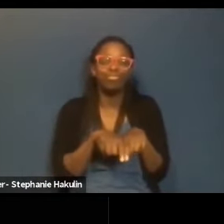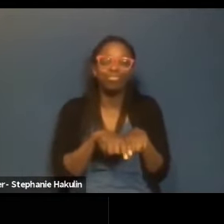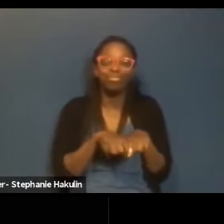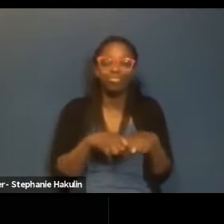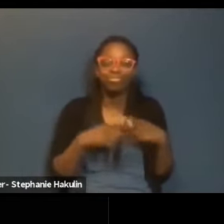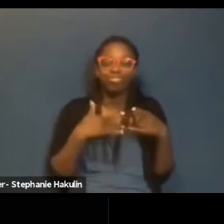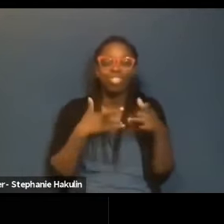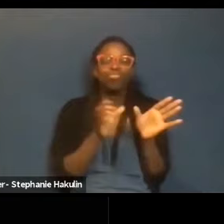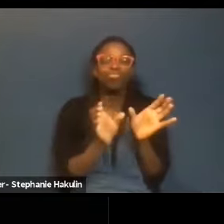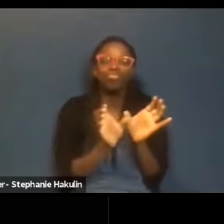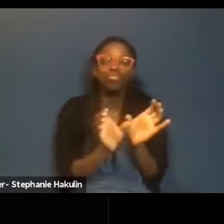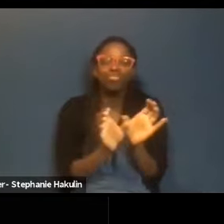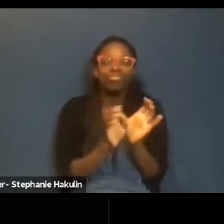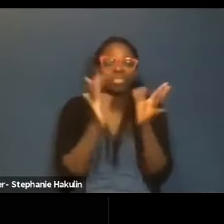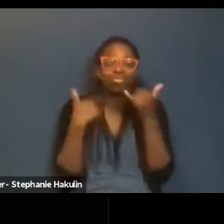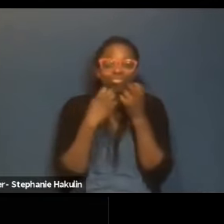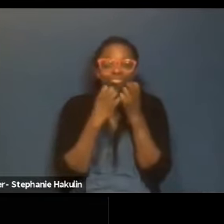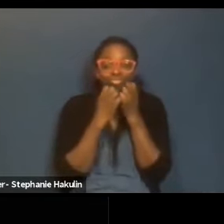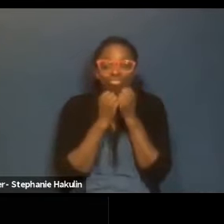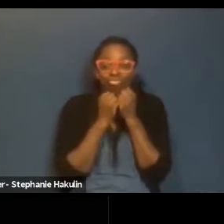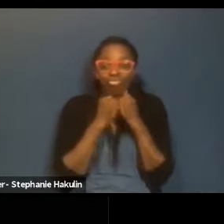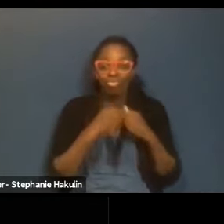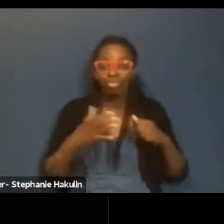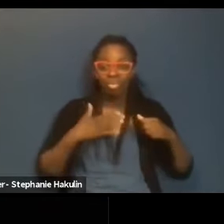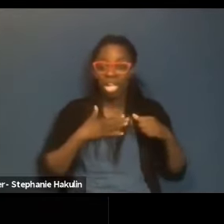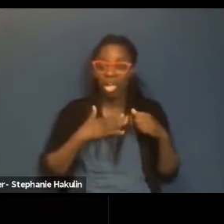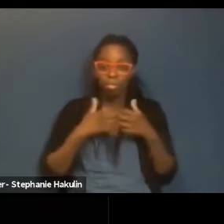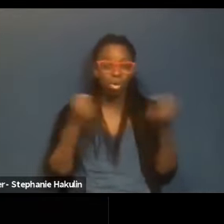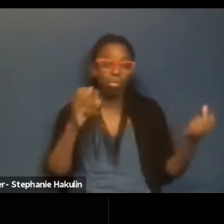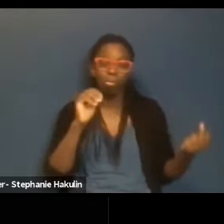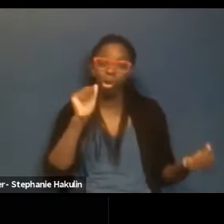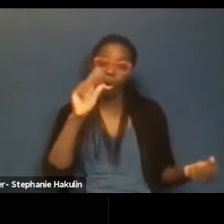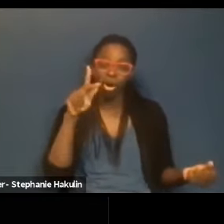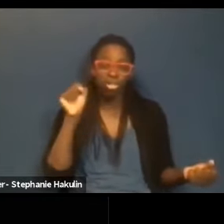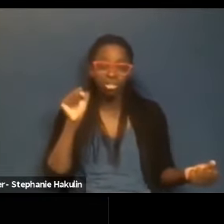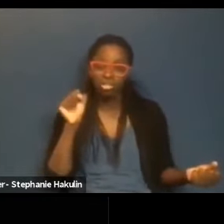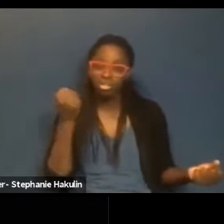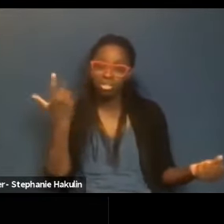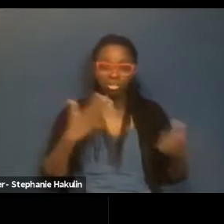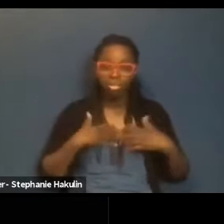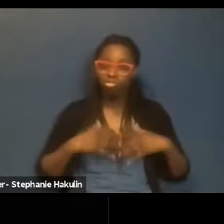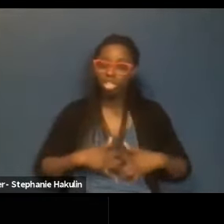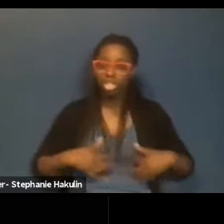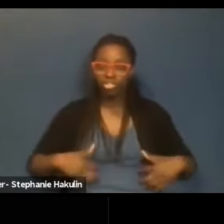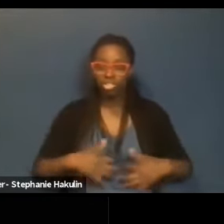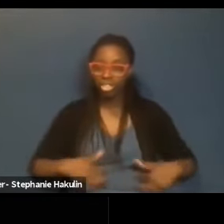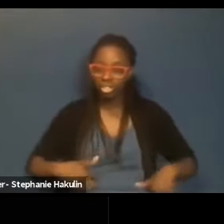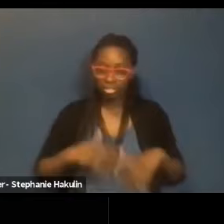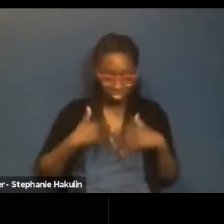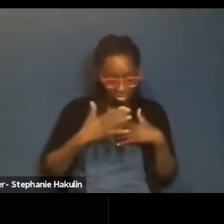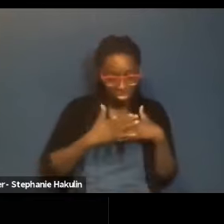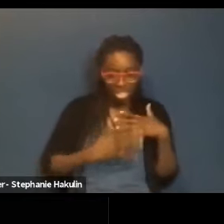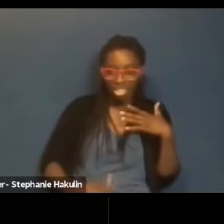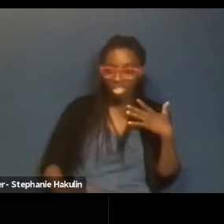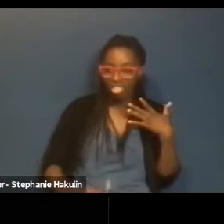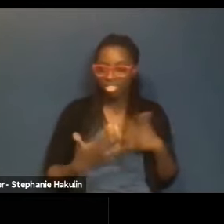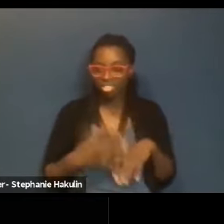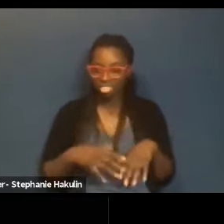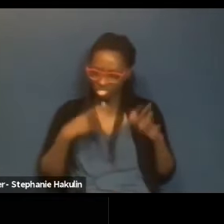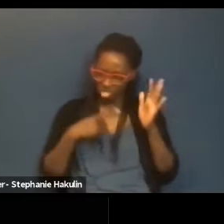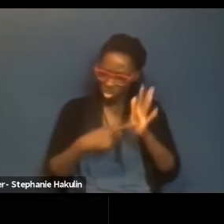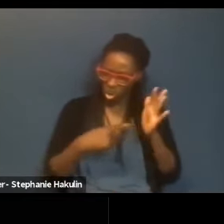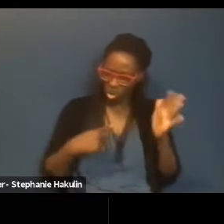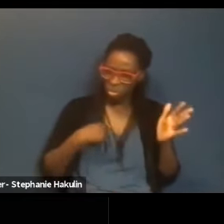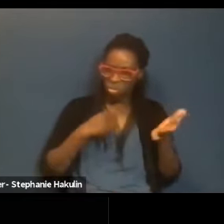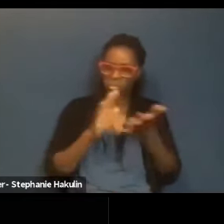to my stretch marks. Golden rods of iron over blood remind me of how much bigger I had to become to hold all of me.